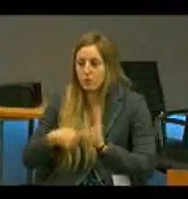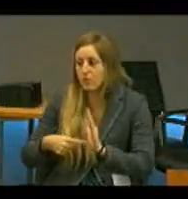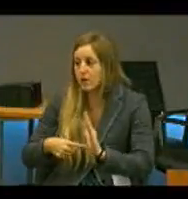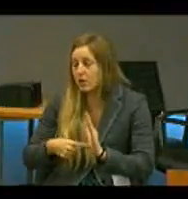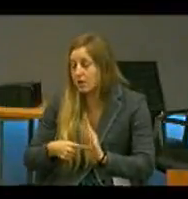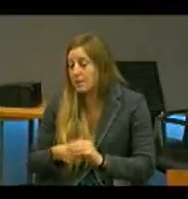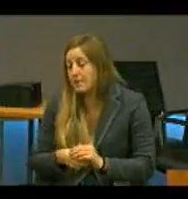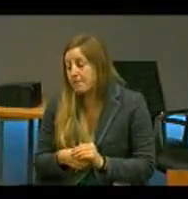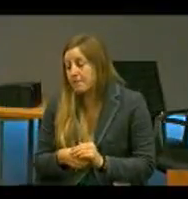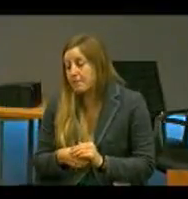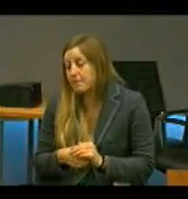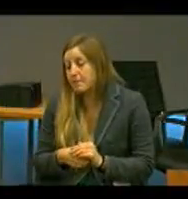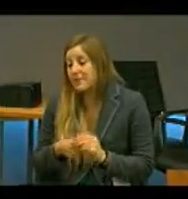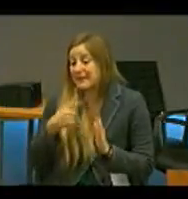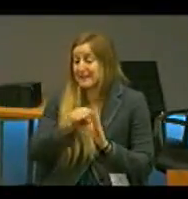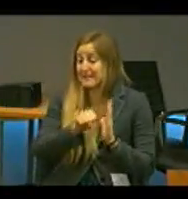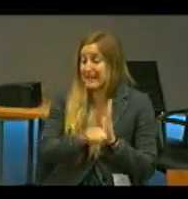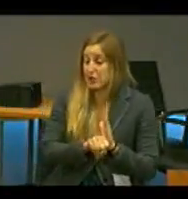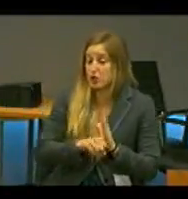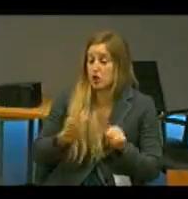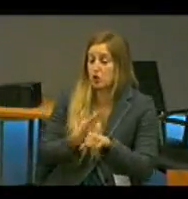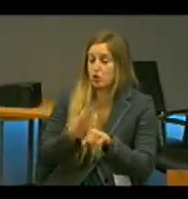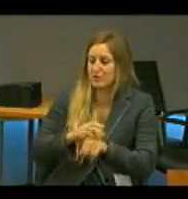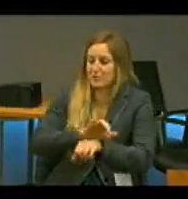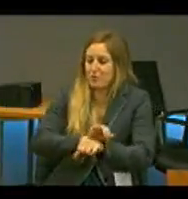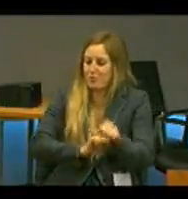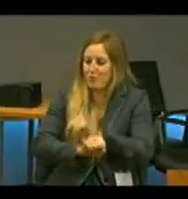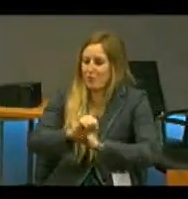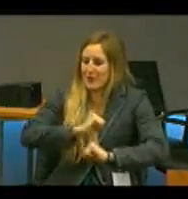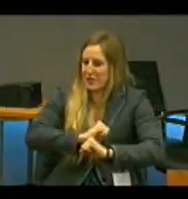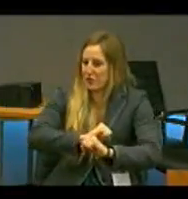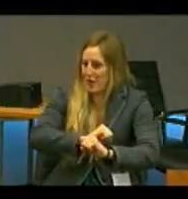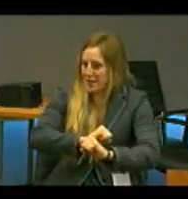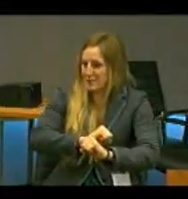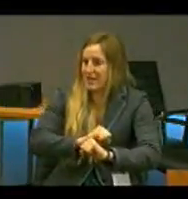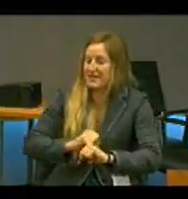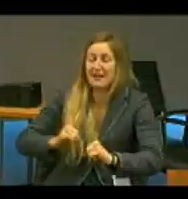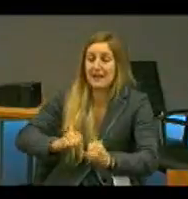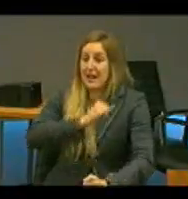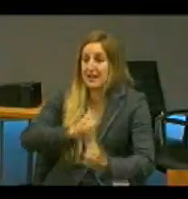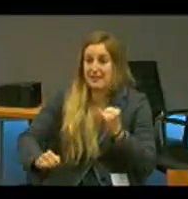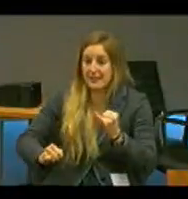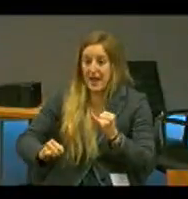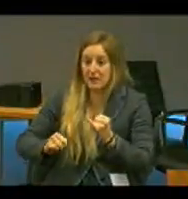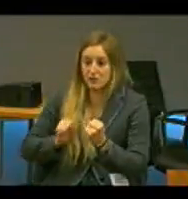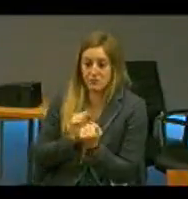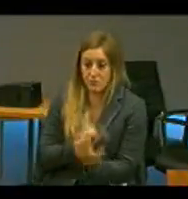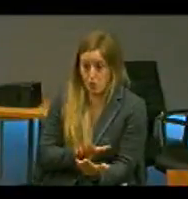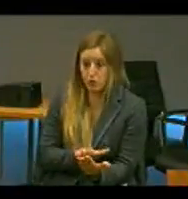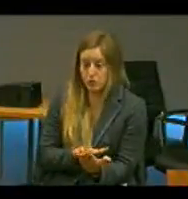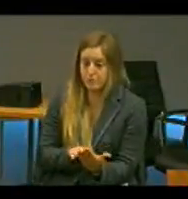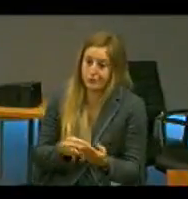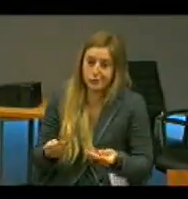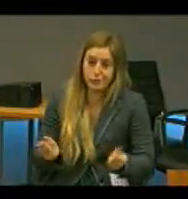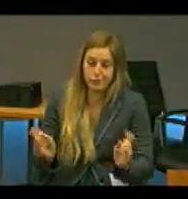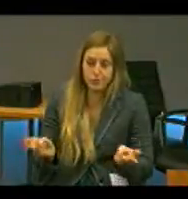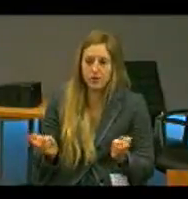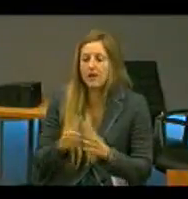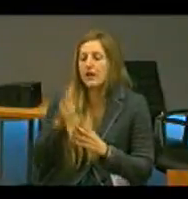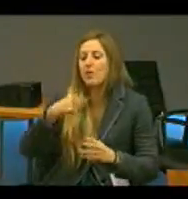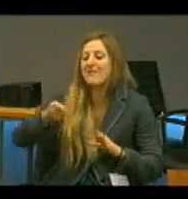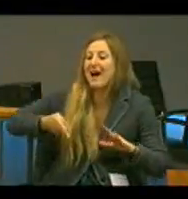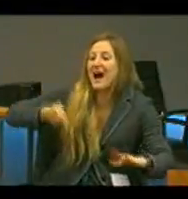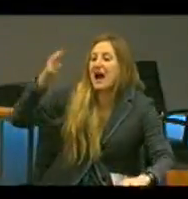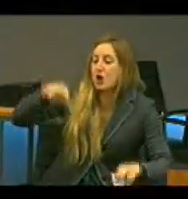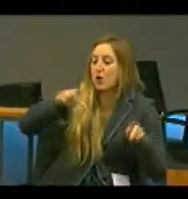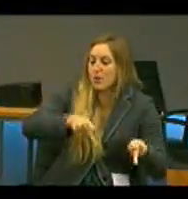use restraints as the very last resort. They will have higher proportion of its